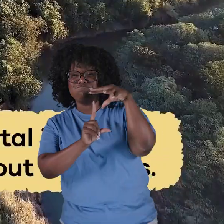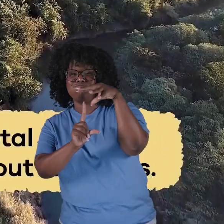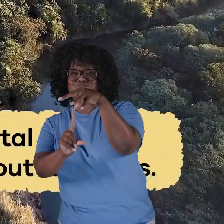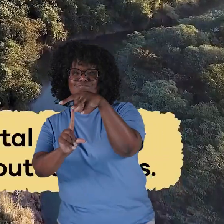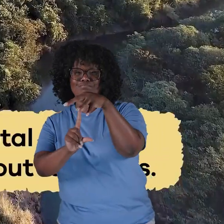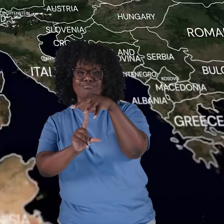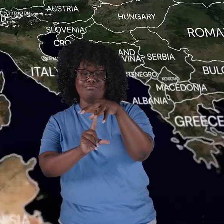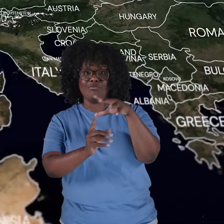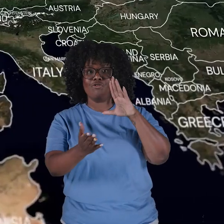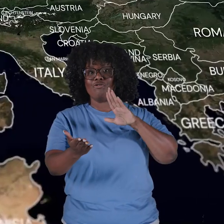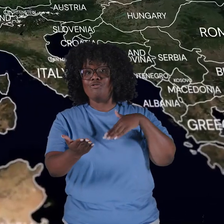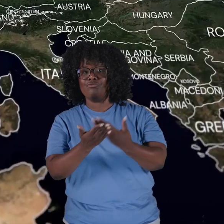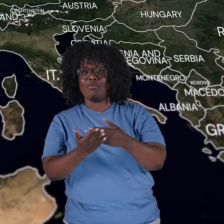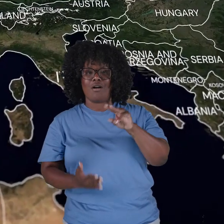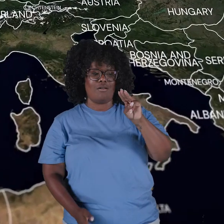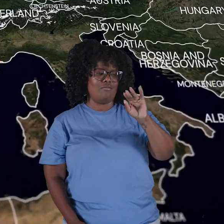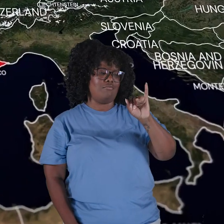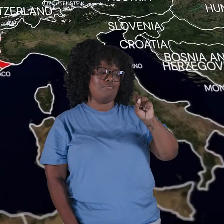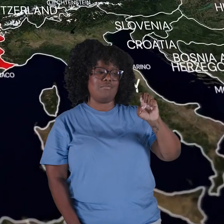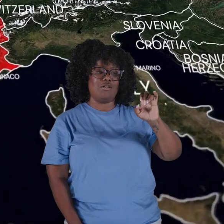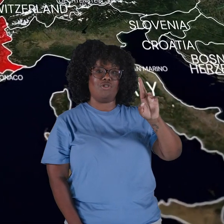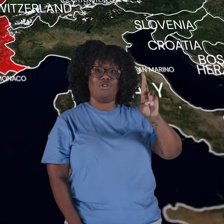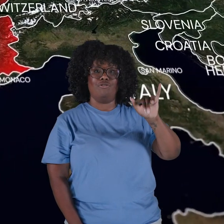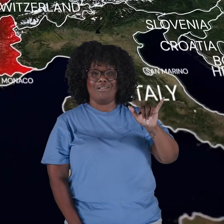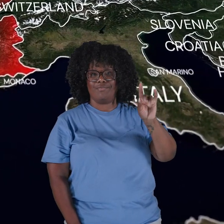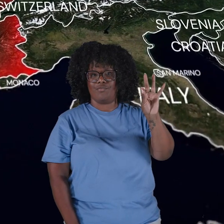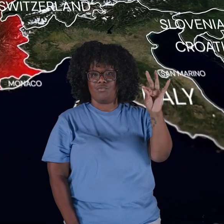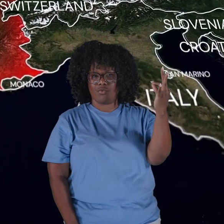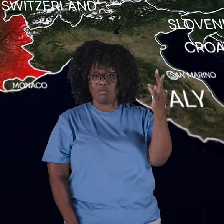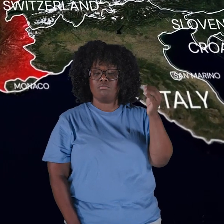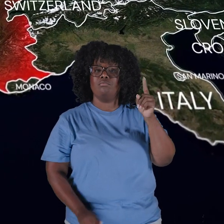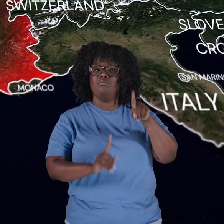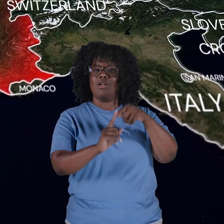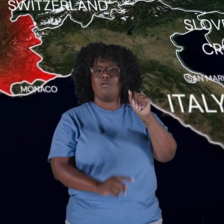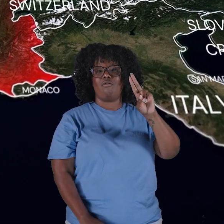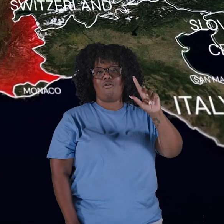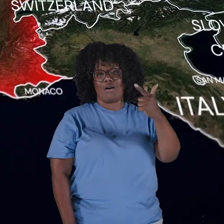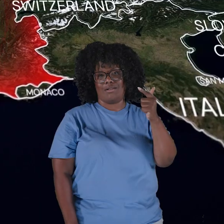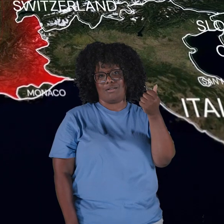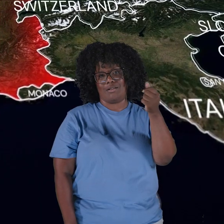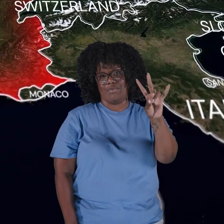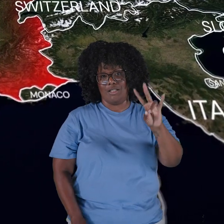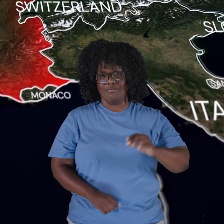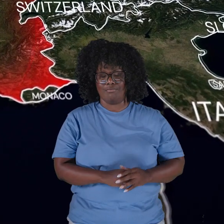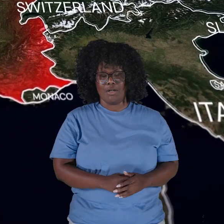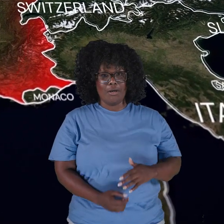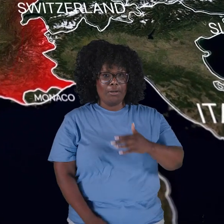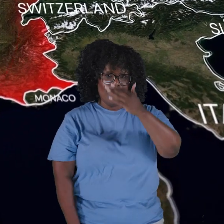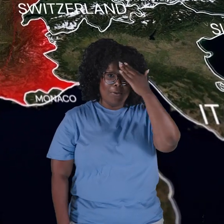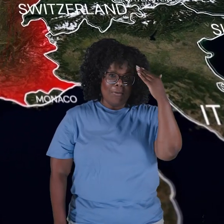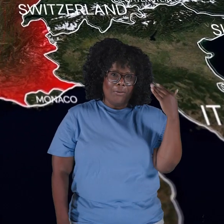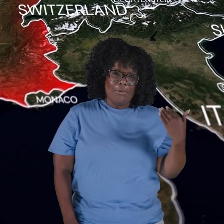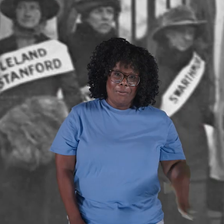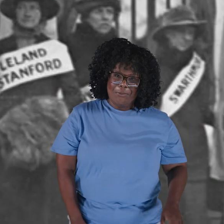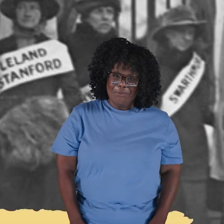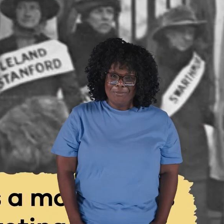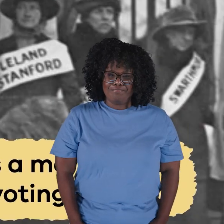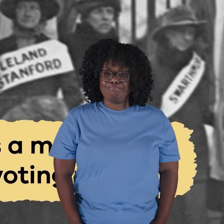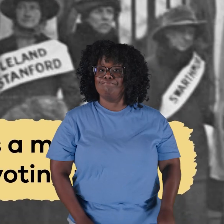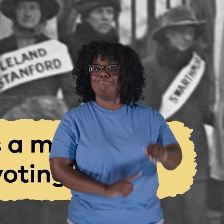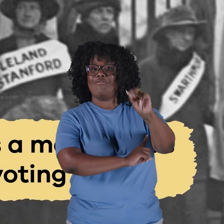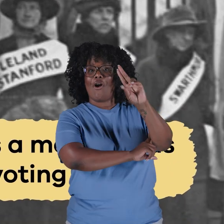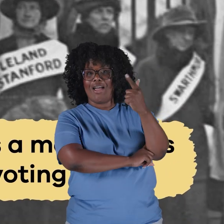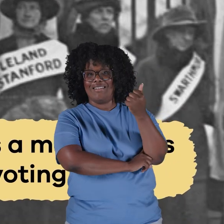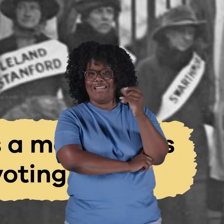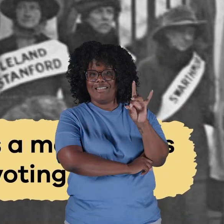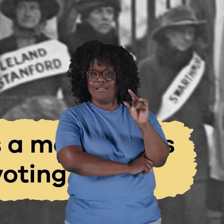137 hours. They safely landed in Misery, France on August 17th. Phew!